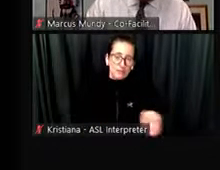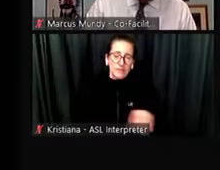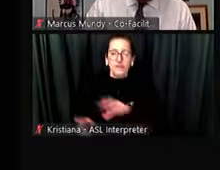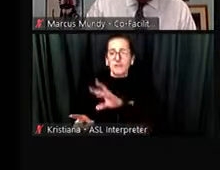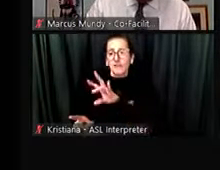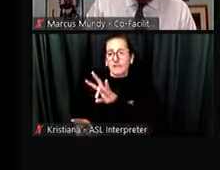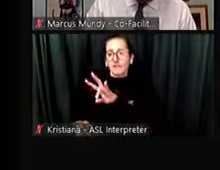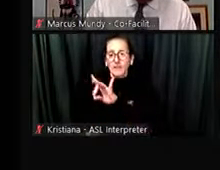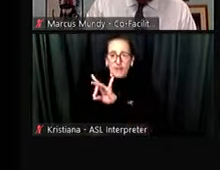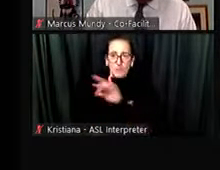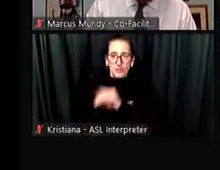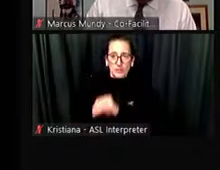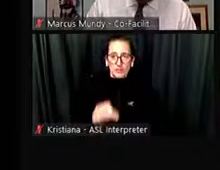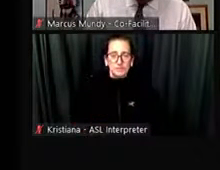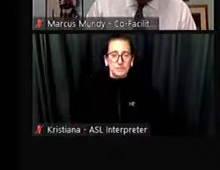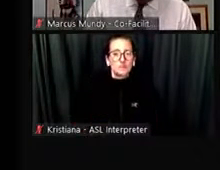please.